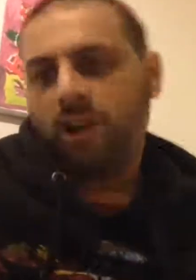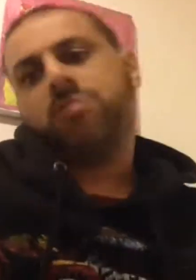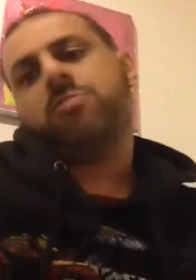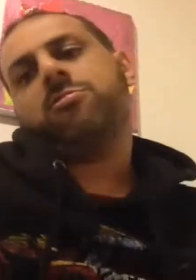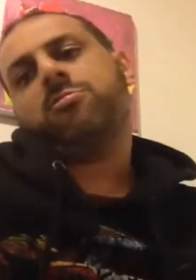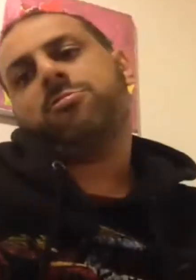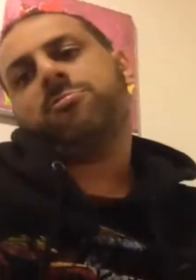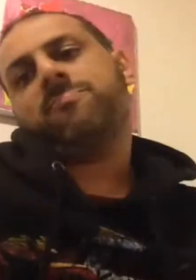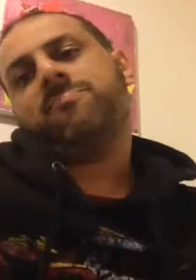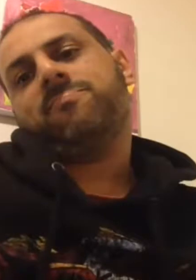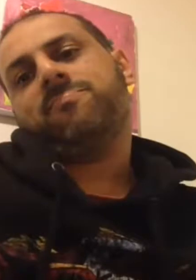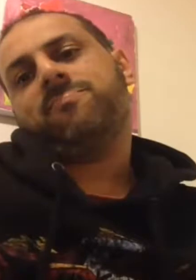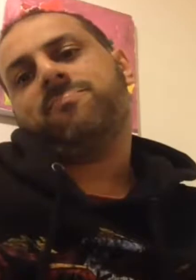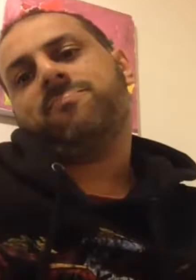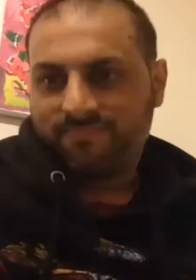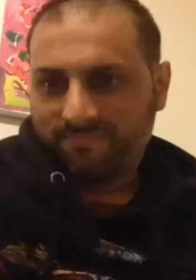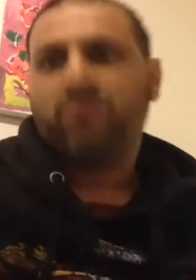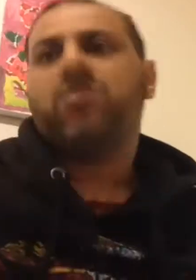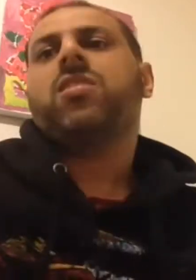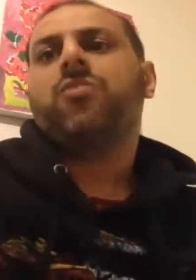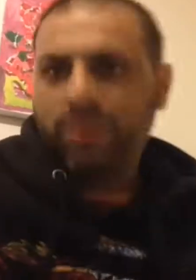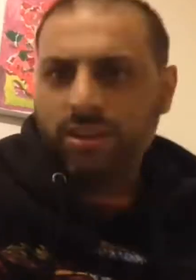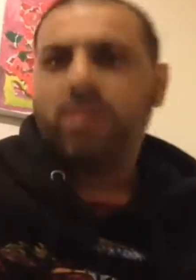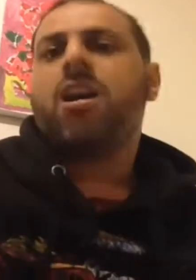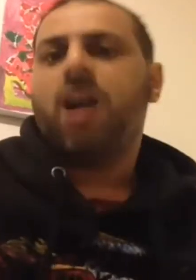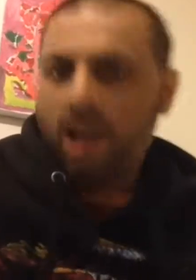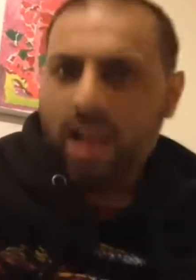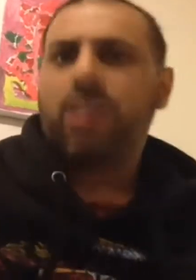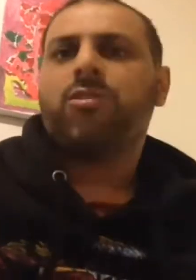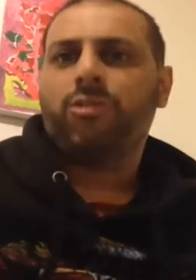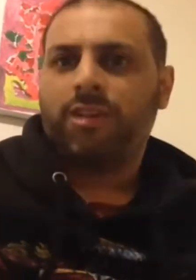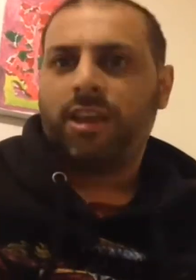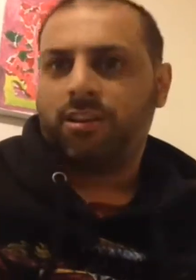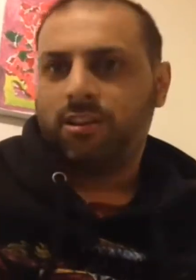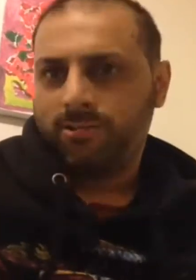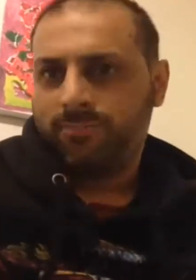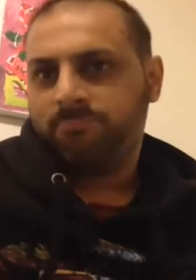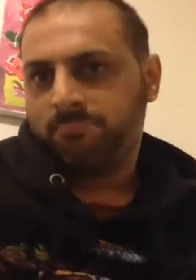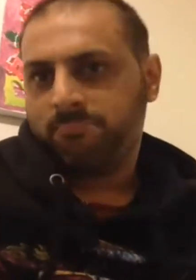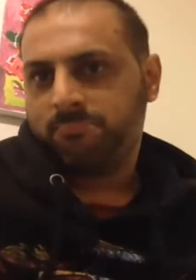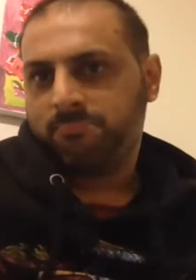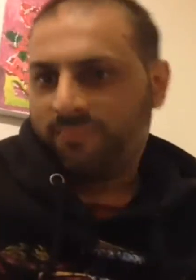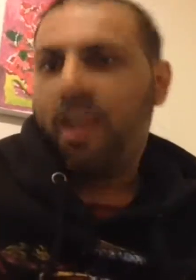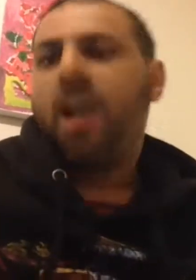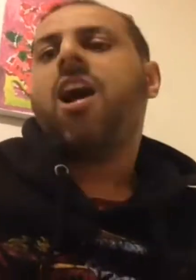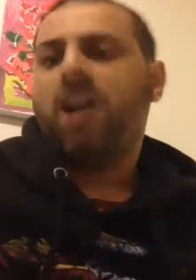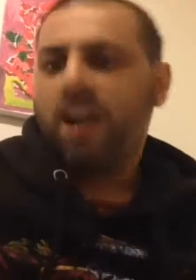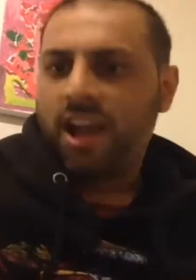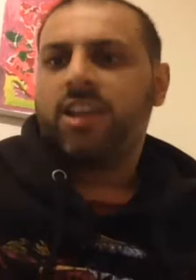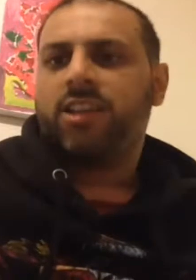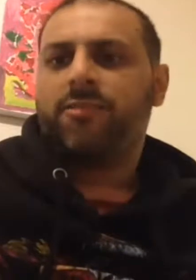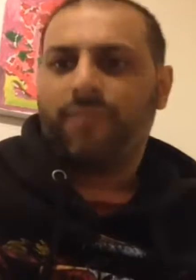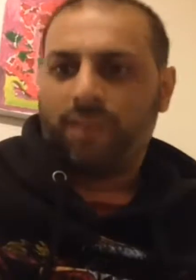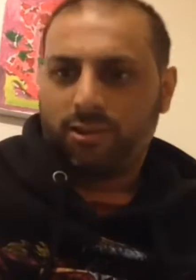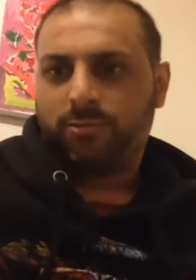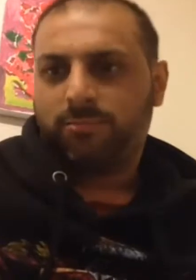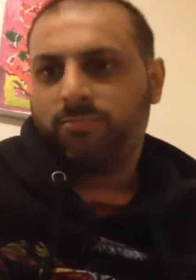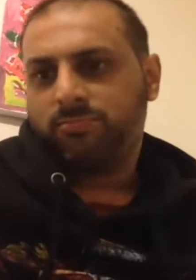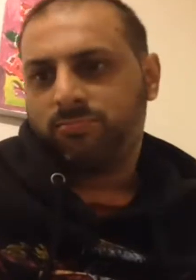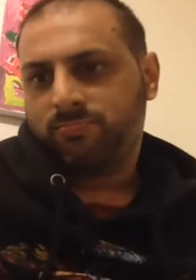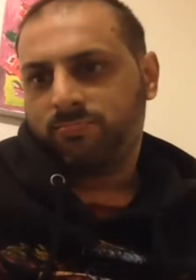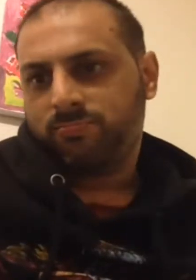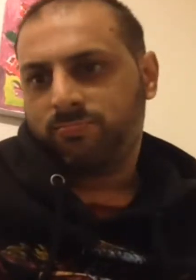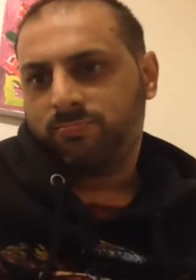Tired. We are together. I